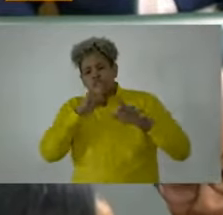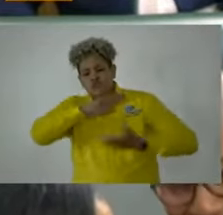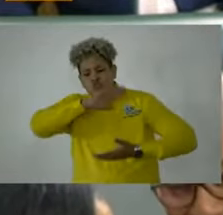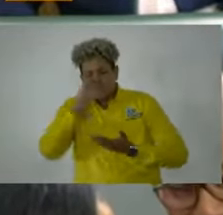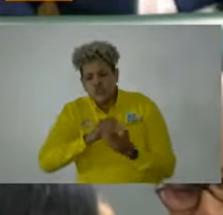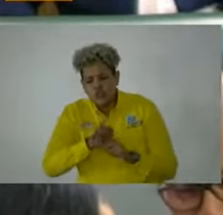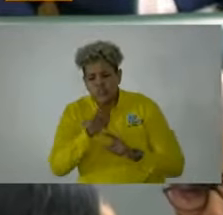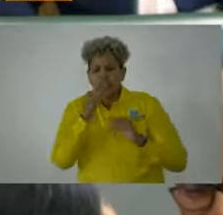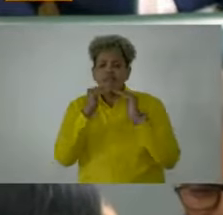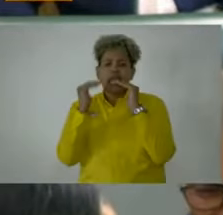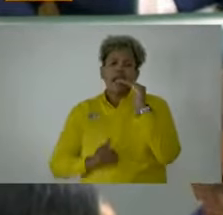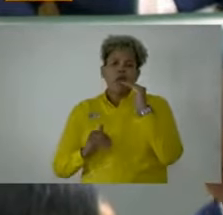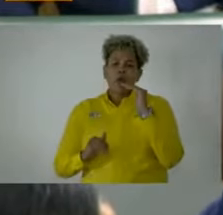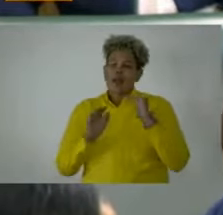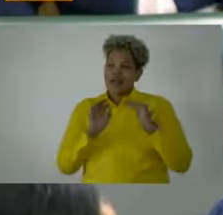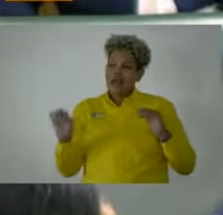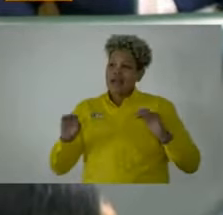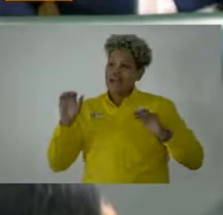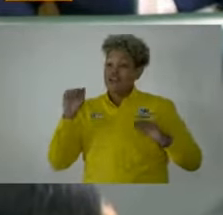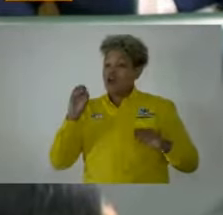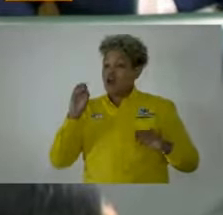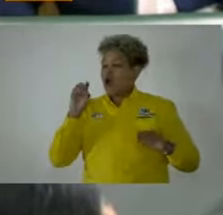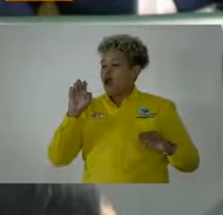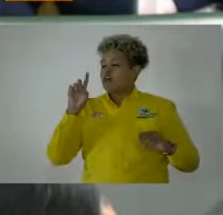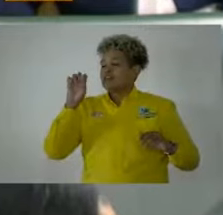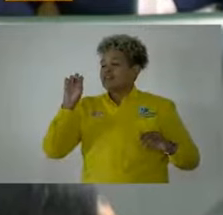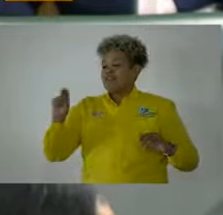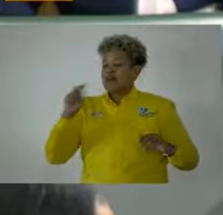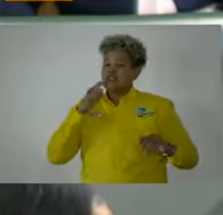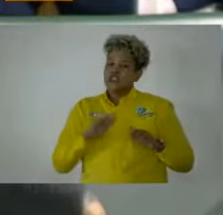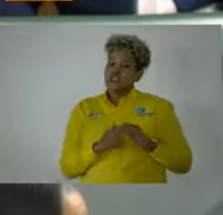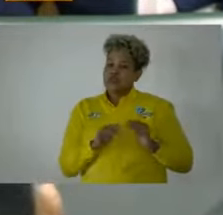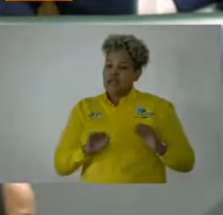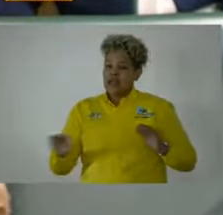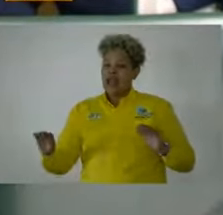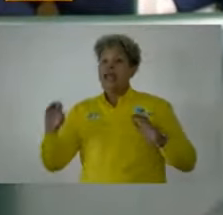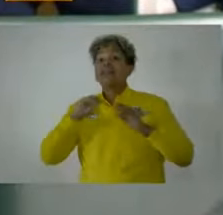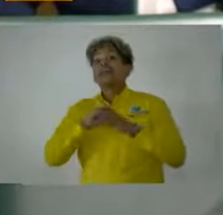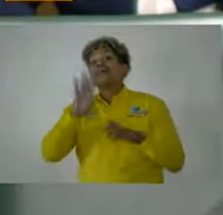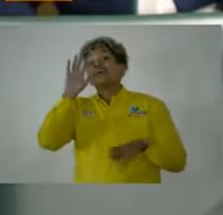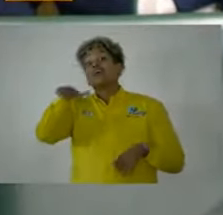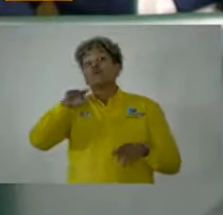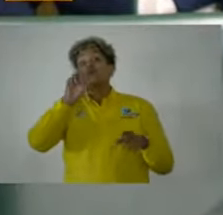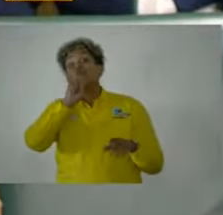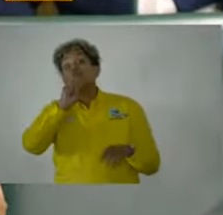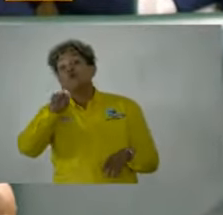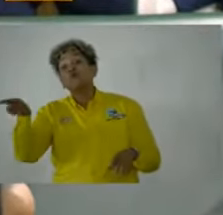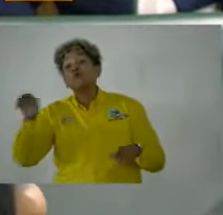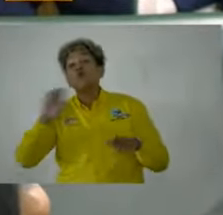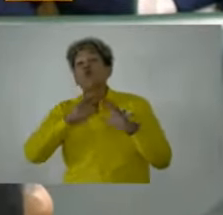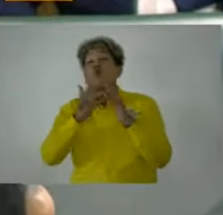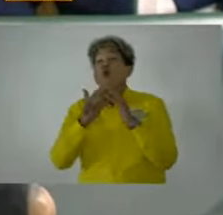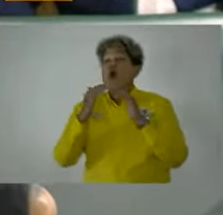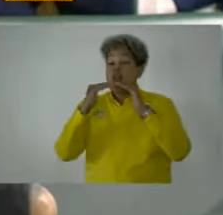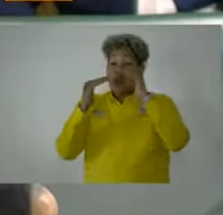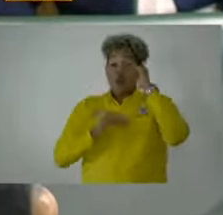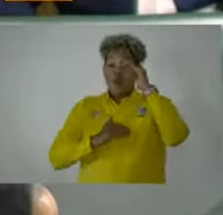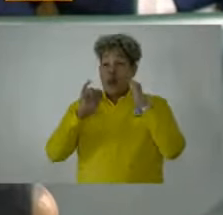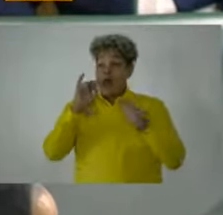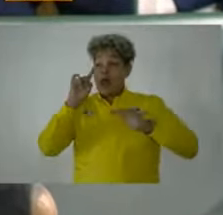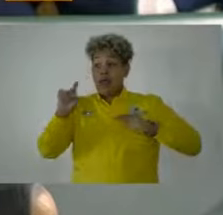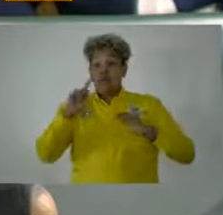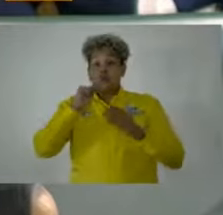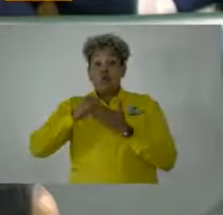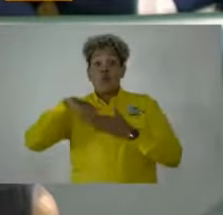to reduce inequality, according to Oxfam. In the 2022 World Inequality Index, the